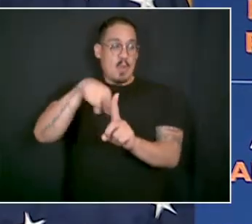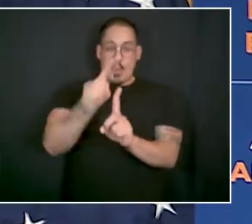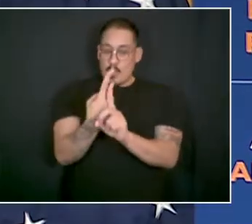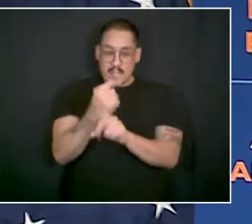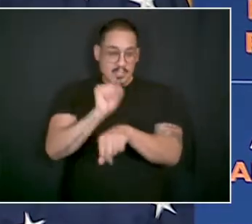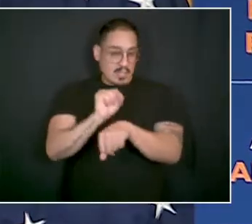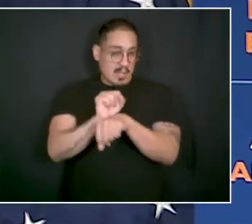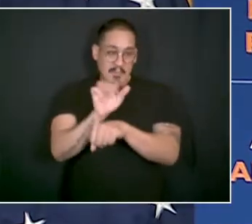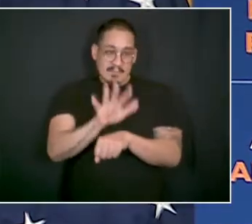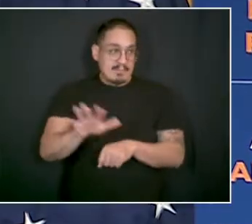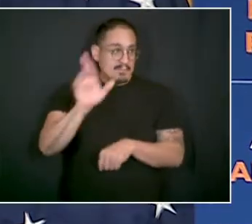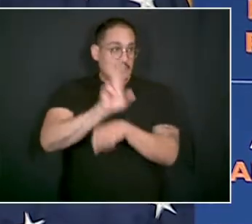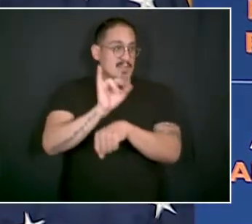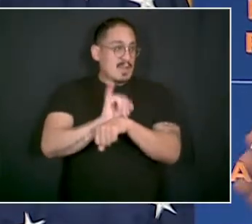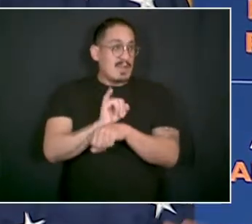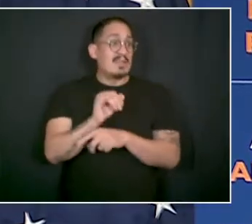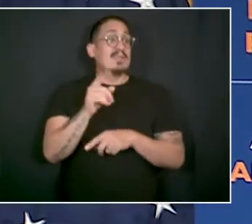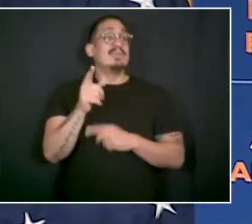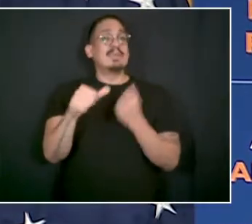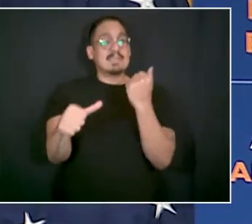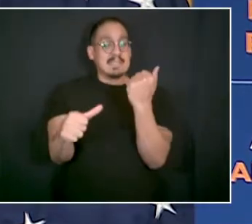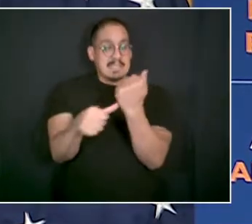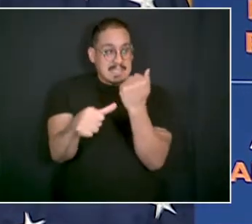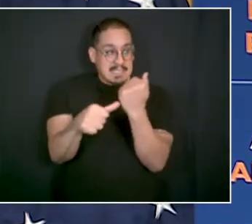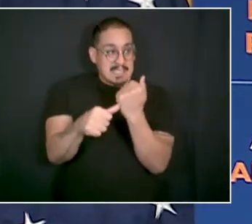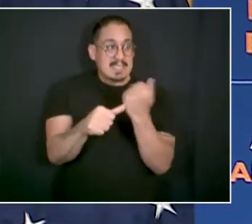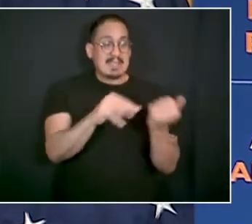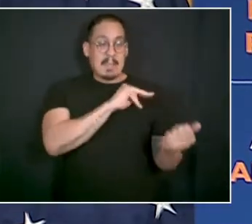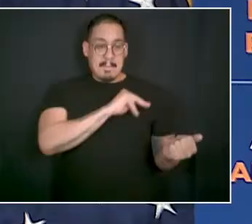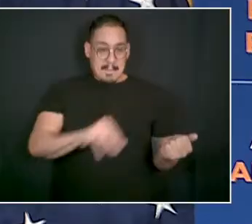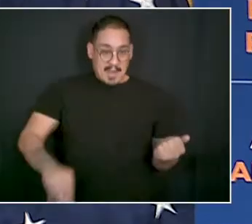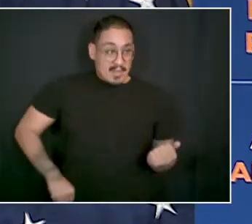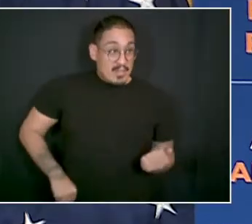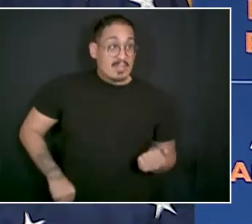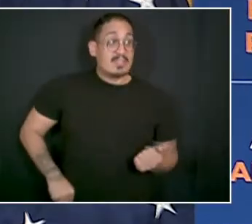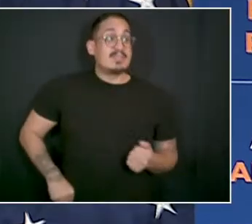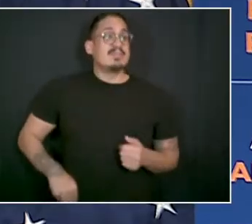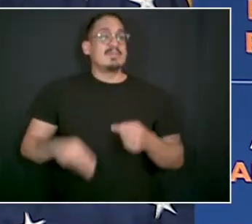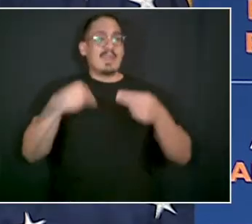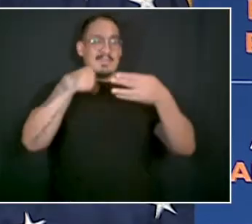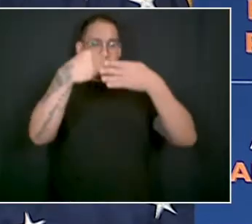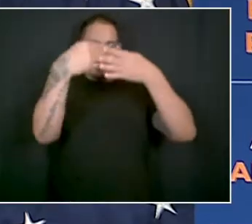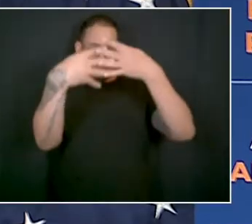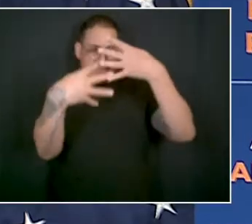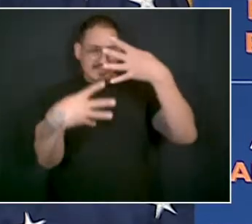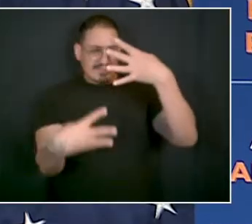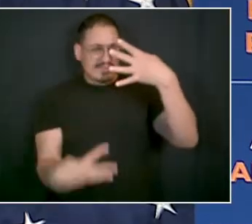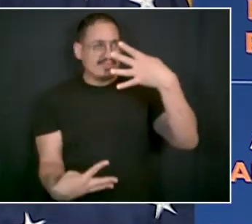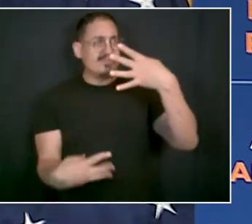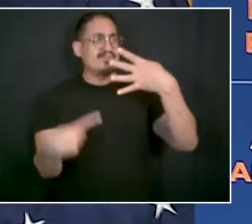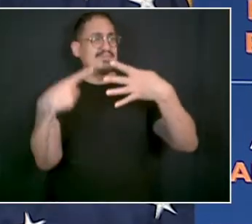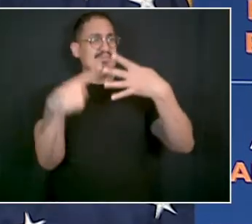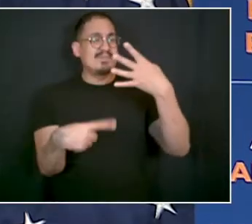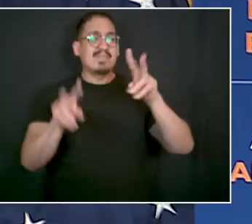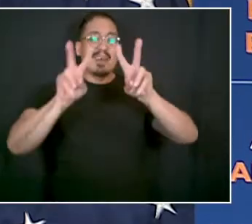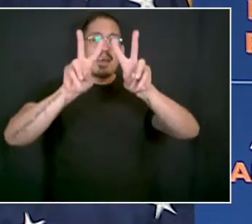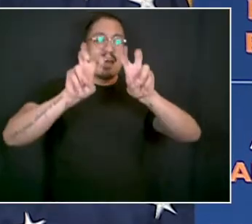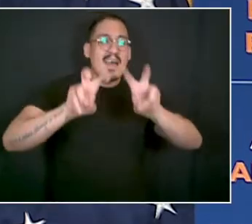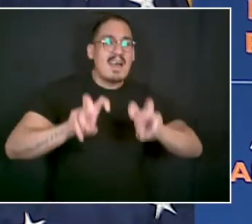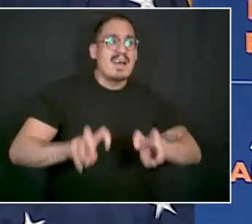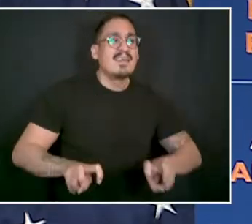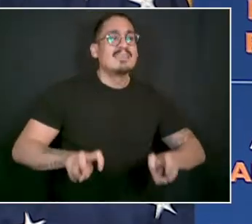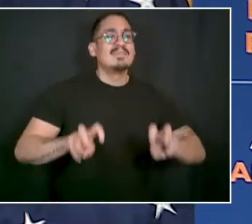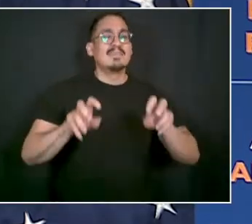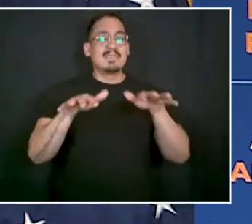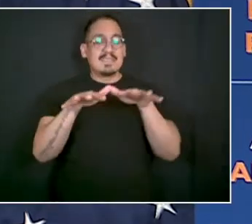what is happening on the federal level to analyzing what we're doing around public space to analyzing Rikers, that finally